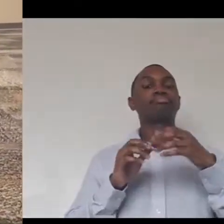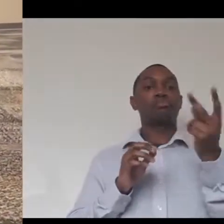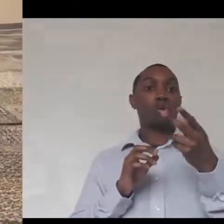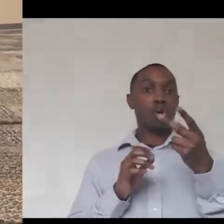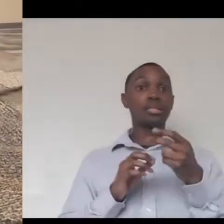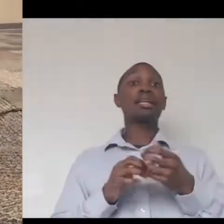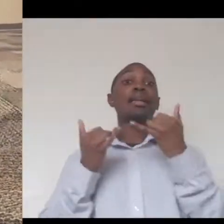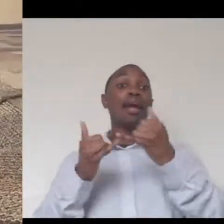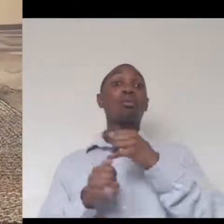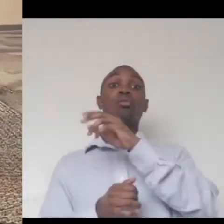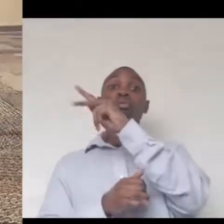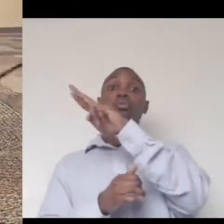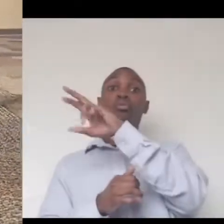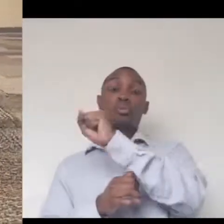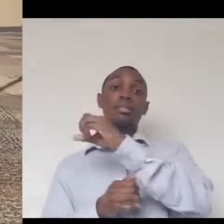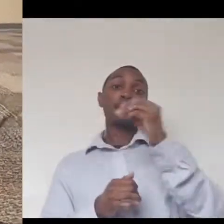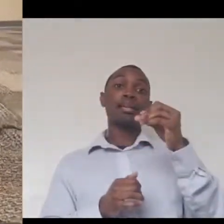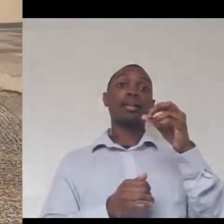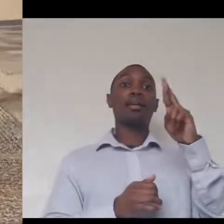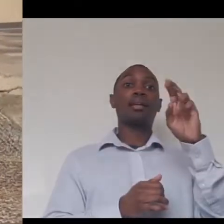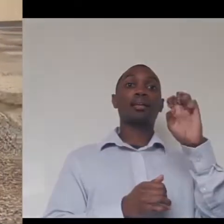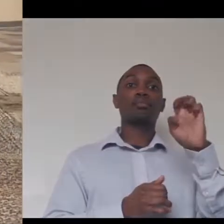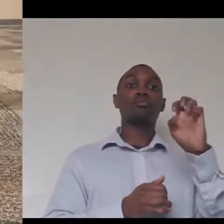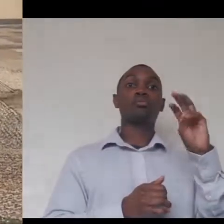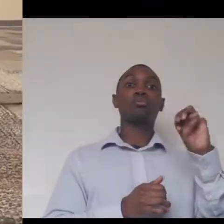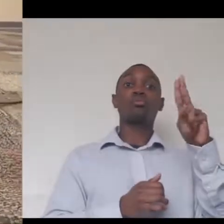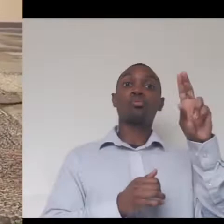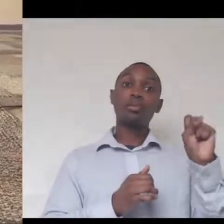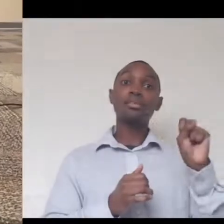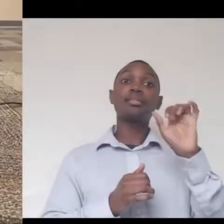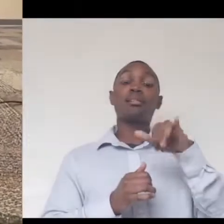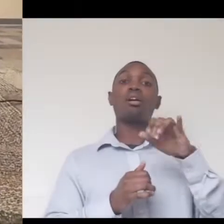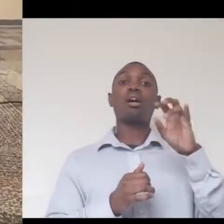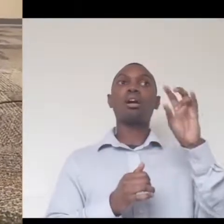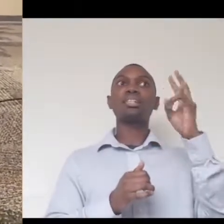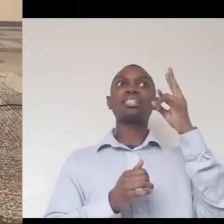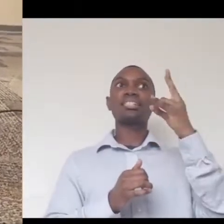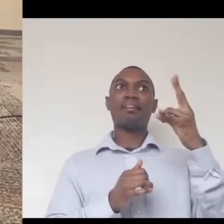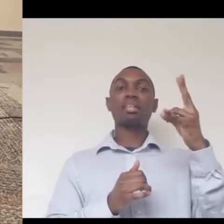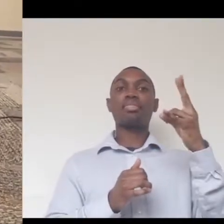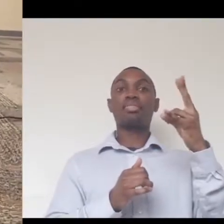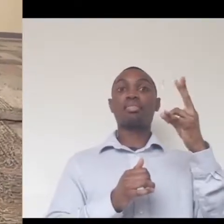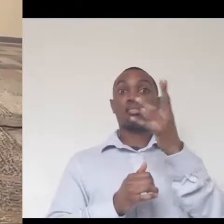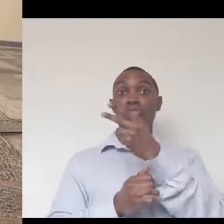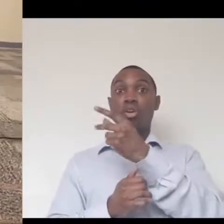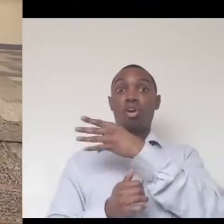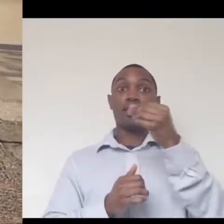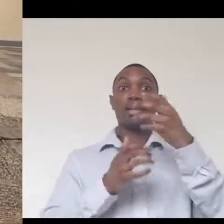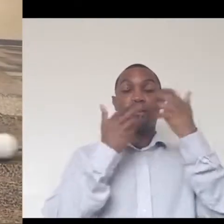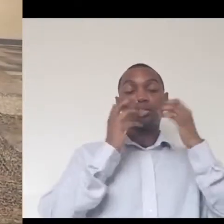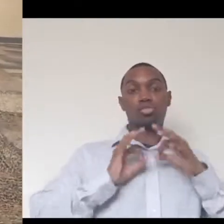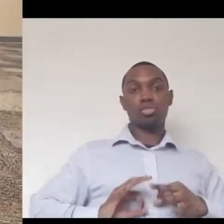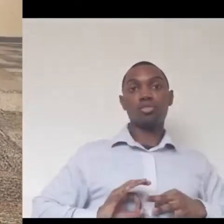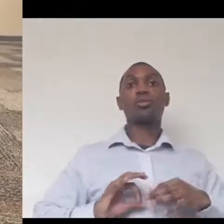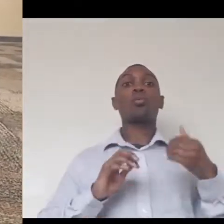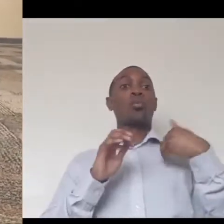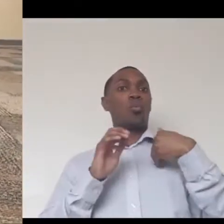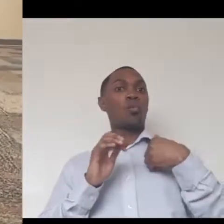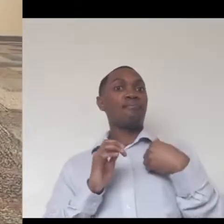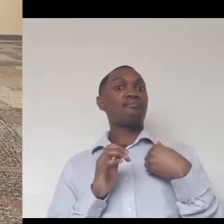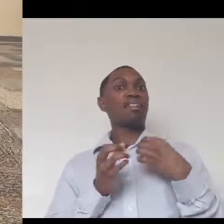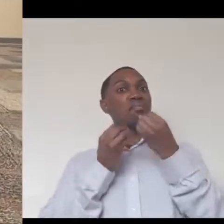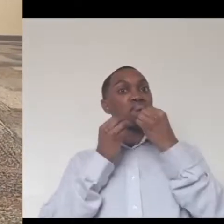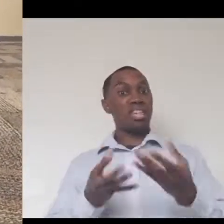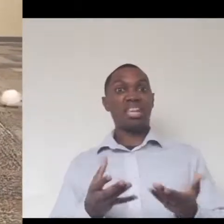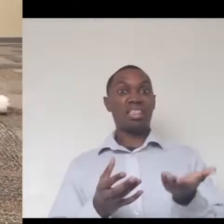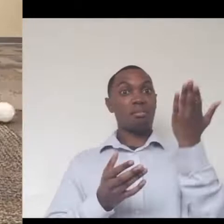cheetah dog pair. So we have had a bunch of dogs here to help be that sibling for our ambassador cheetahs.